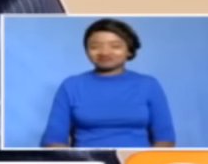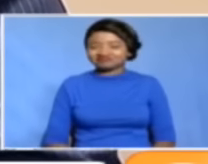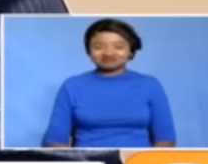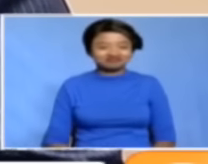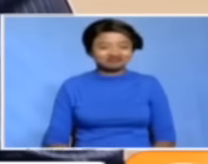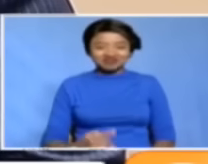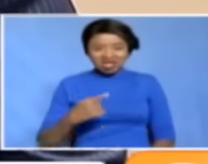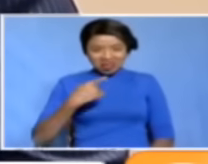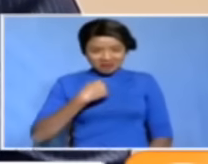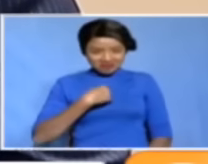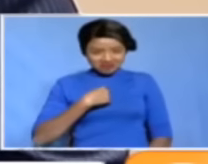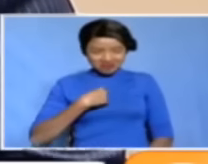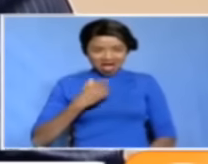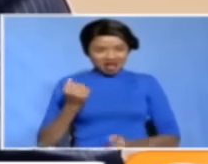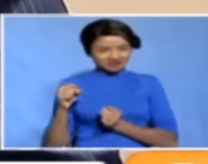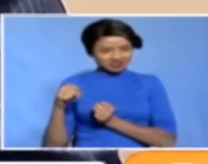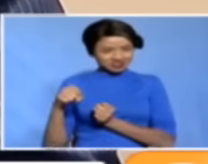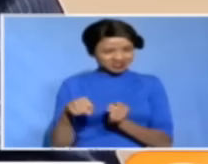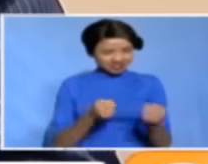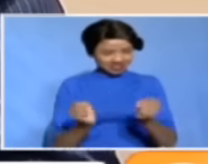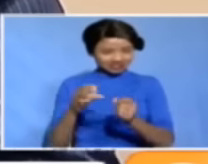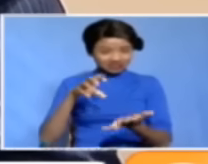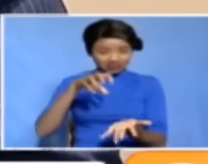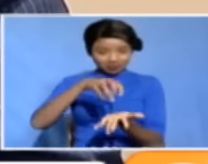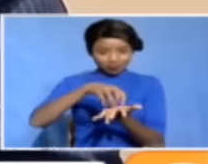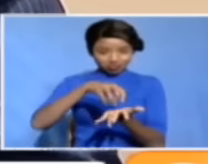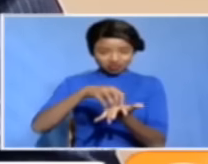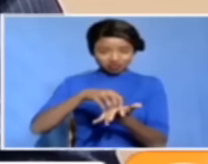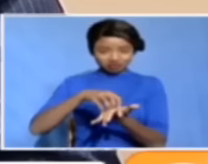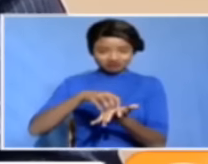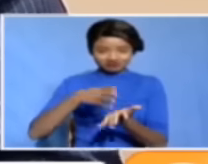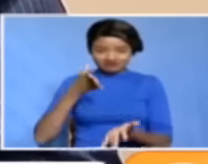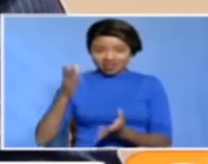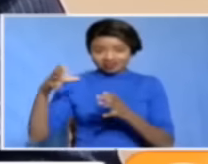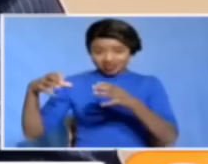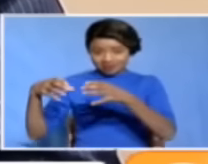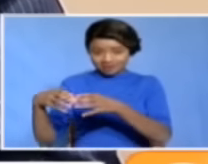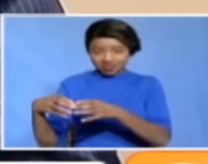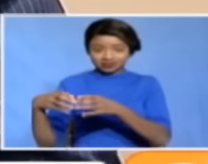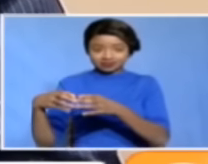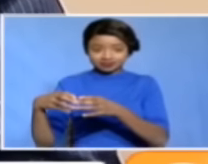I occupy a very strategic position right? in the party. And